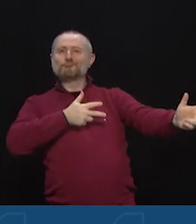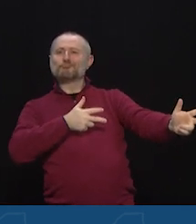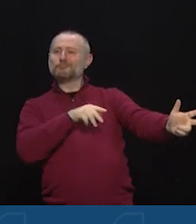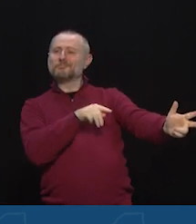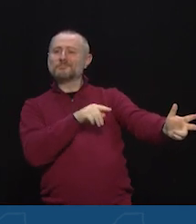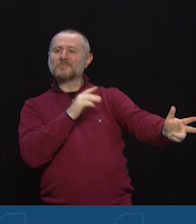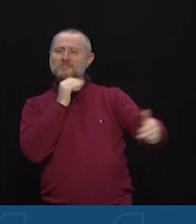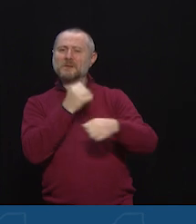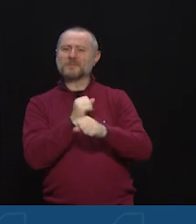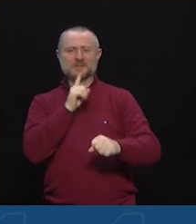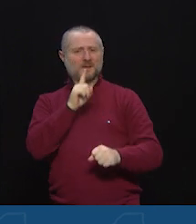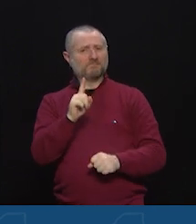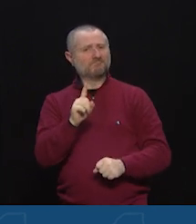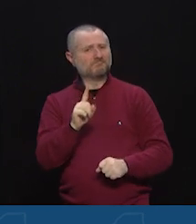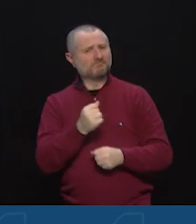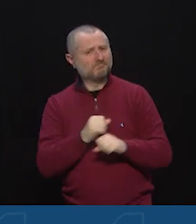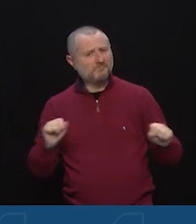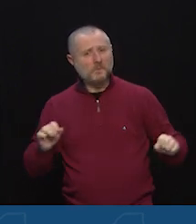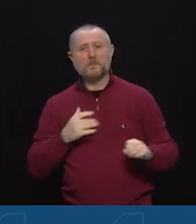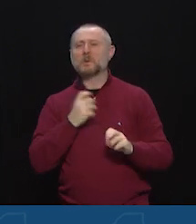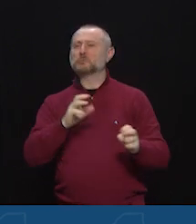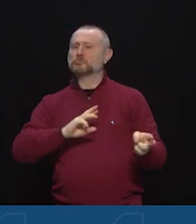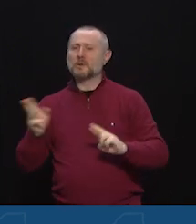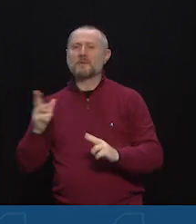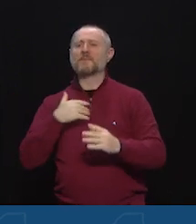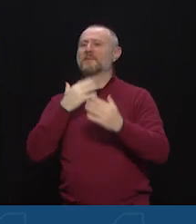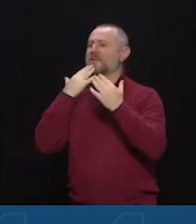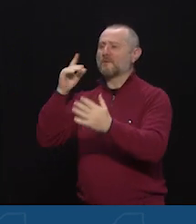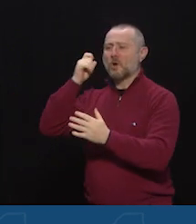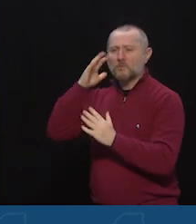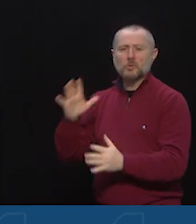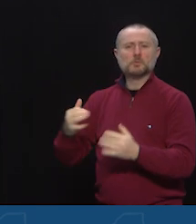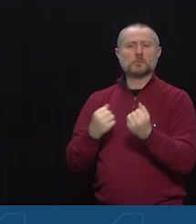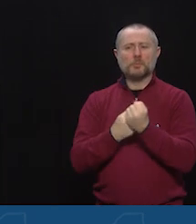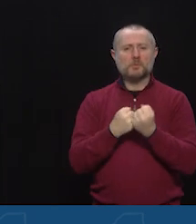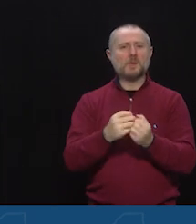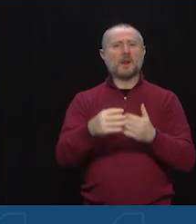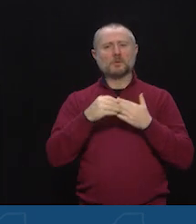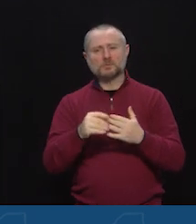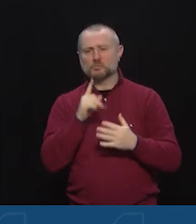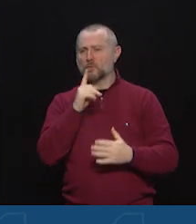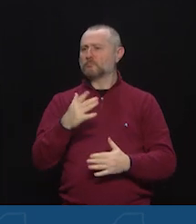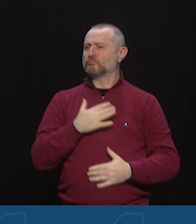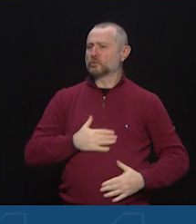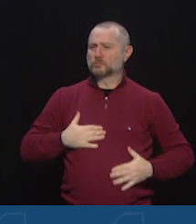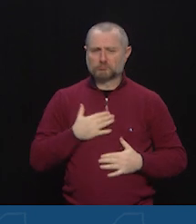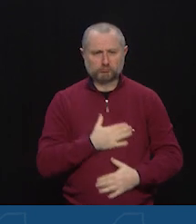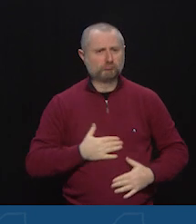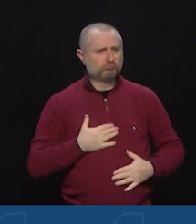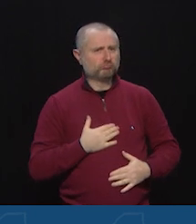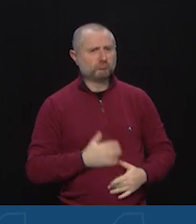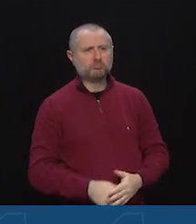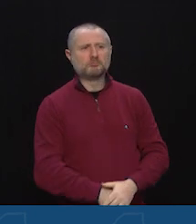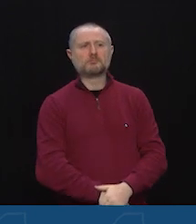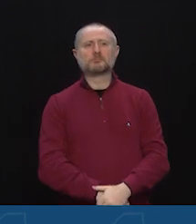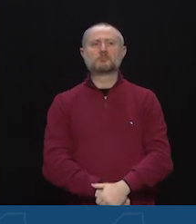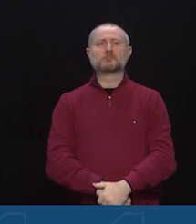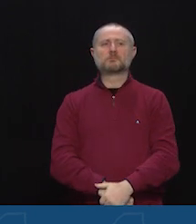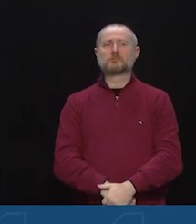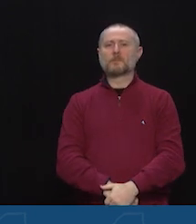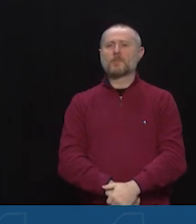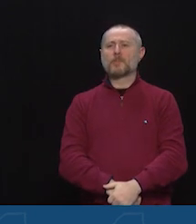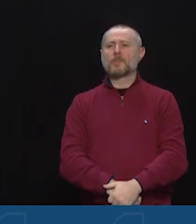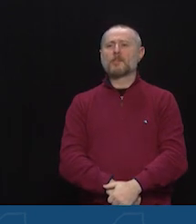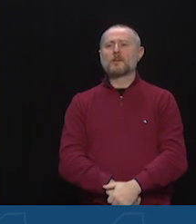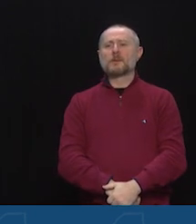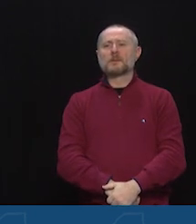We're ready to go. Governor, thank you very much for your support and your leadership. We greatly appreciate it. Governor Hochul, there's nobody that knows snow